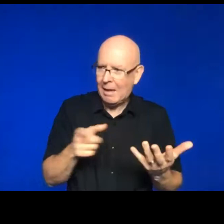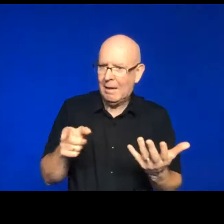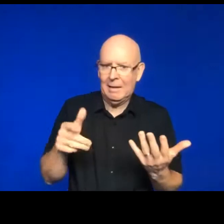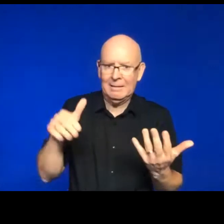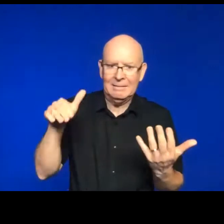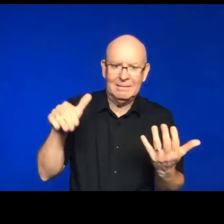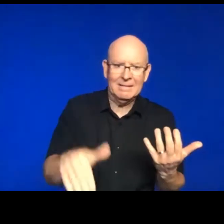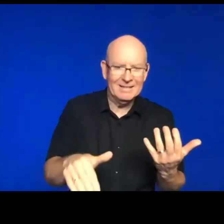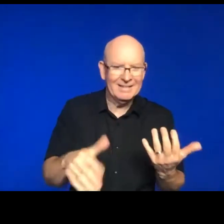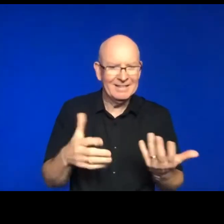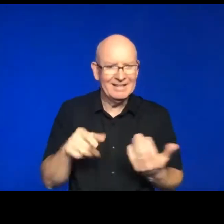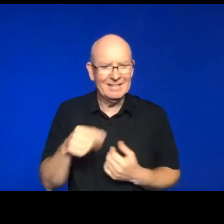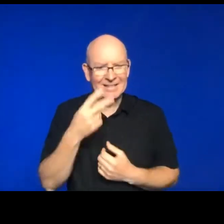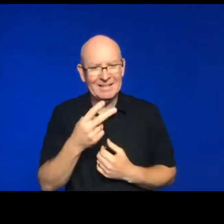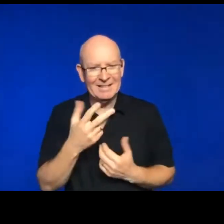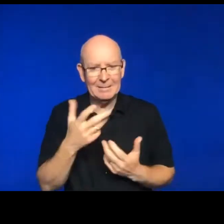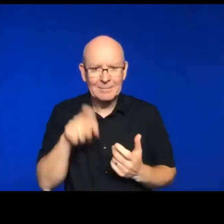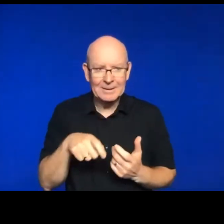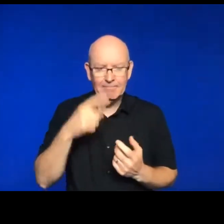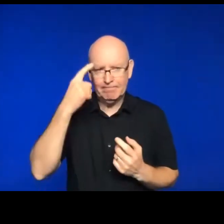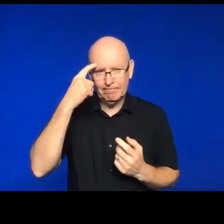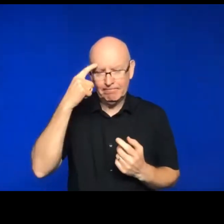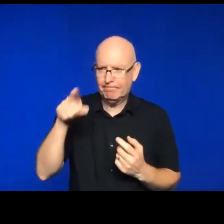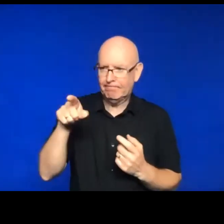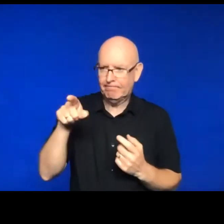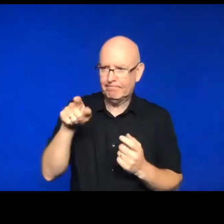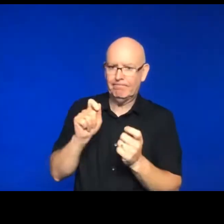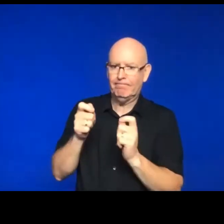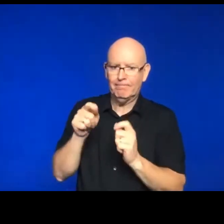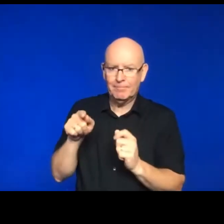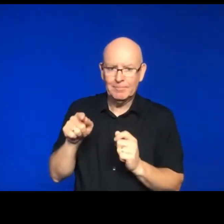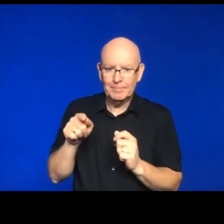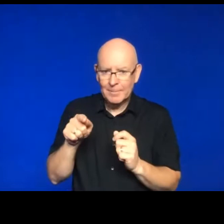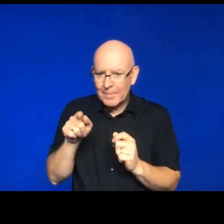when campaigns, public health campaigns, or when